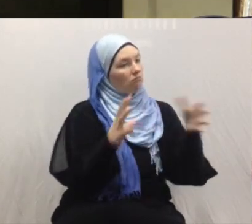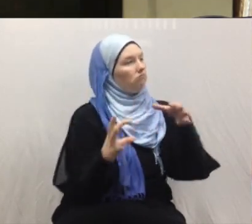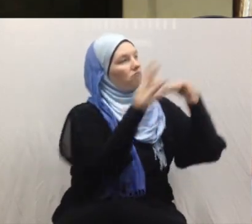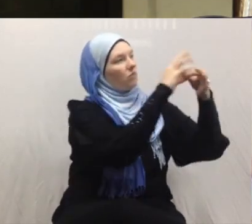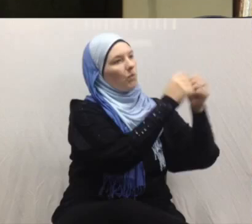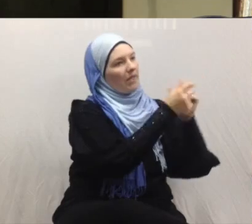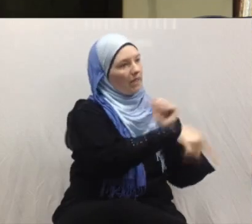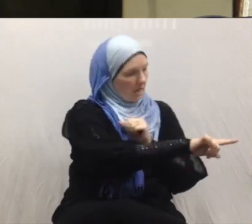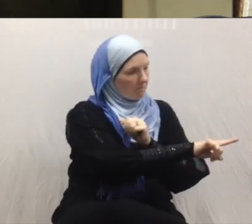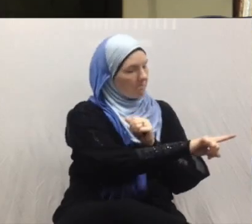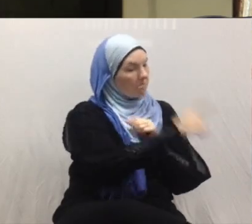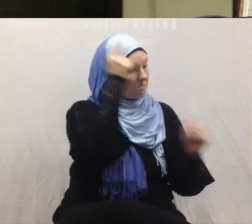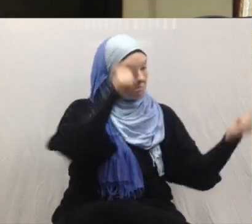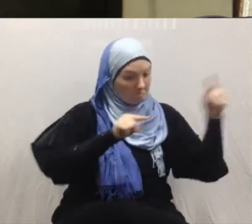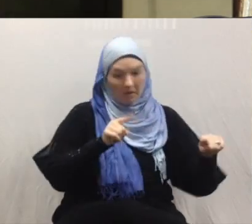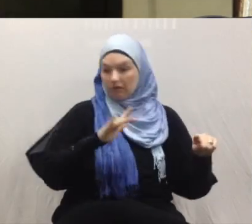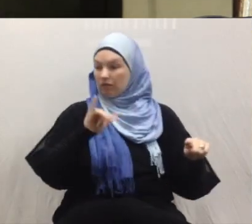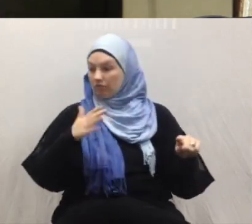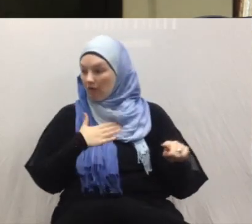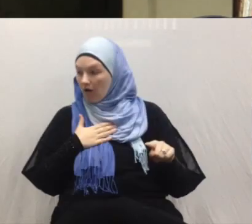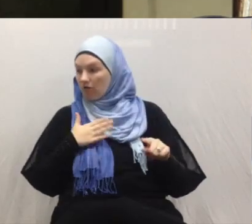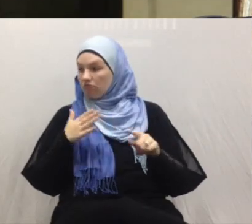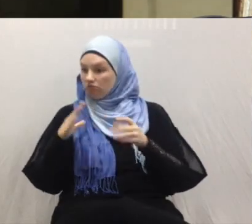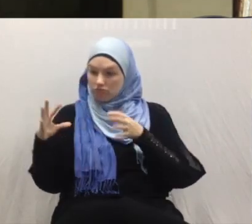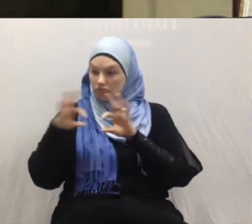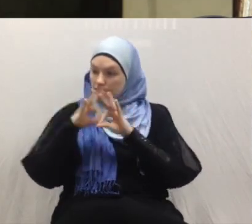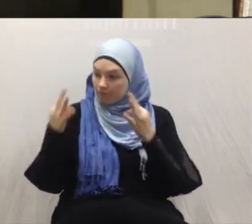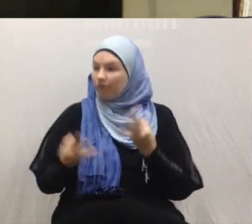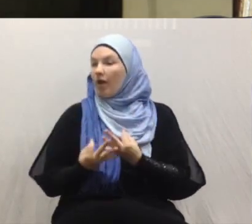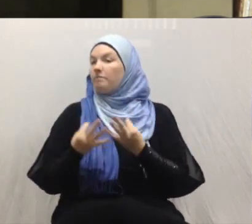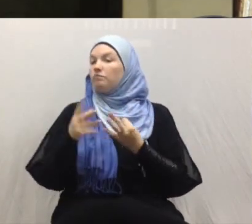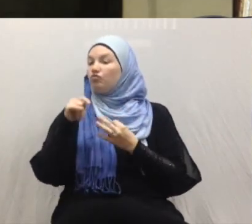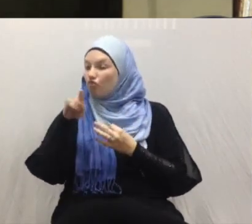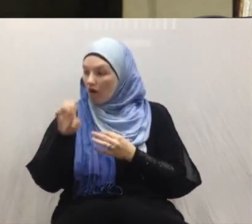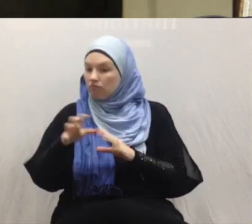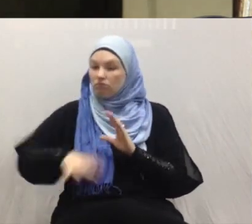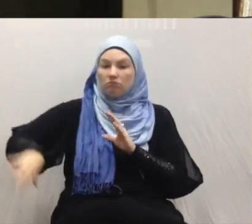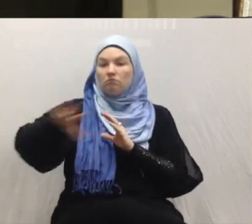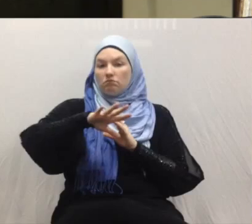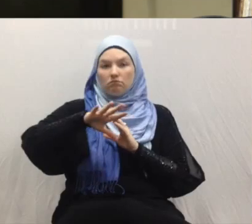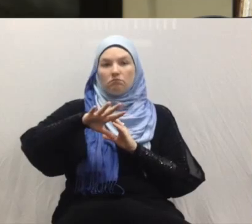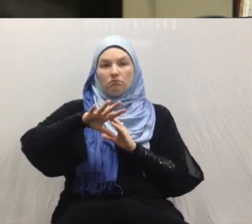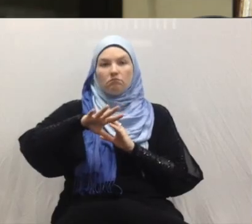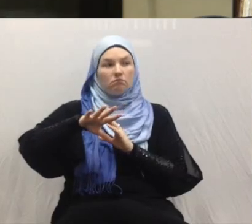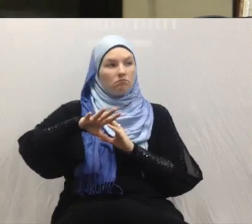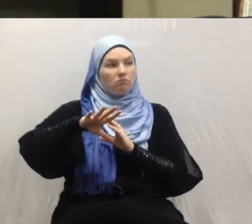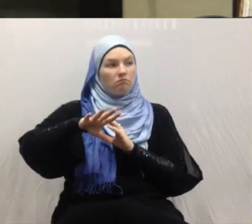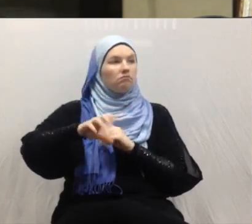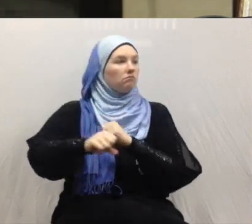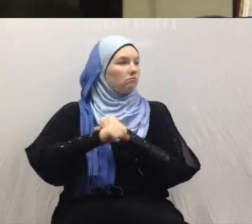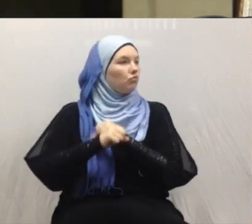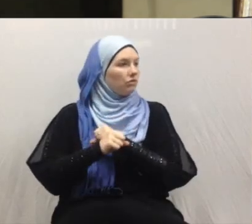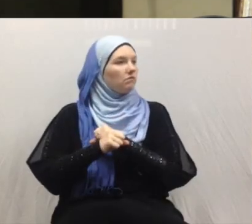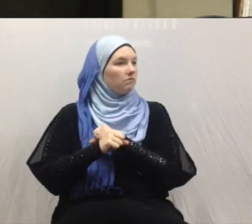the agreement. So anyone signing as part of the Jewish community, even if they are not Jews, they will be protected